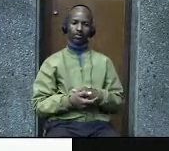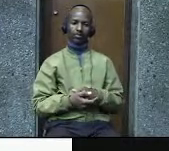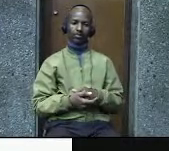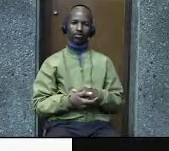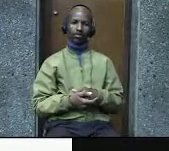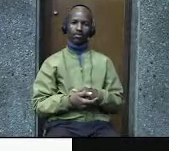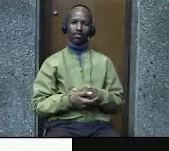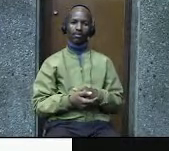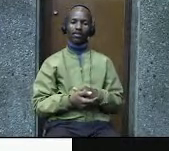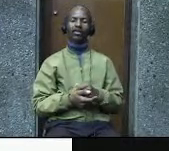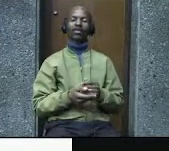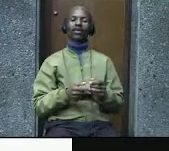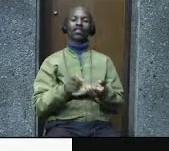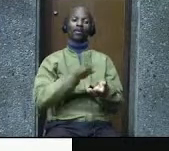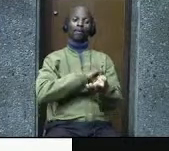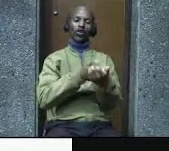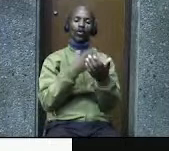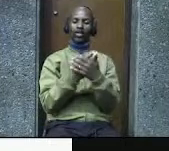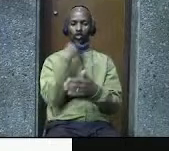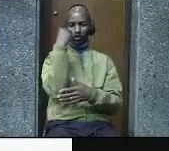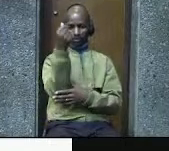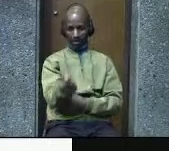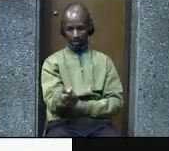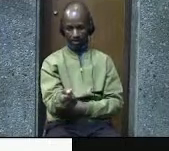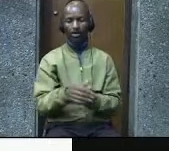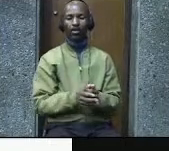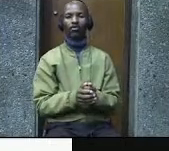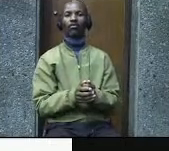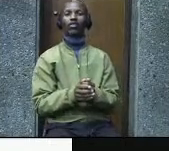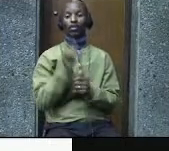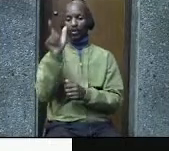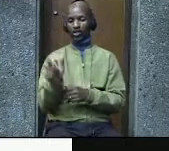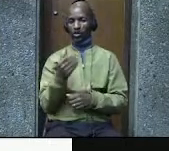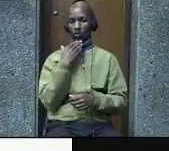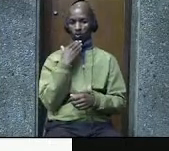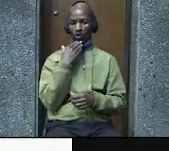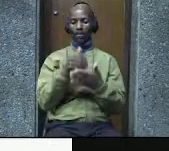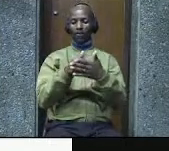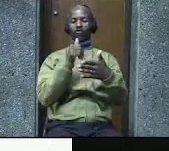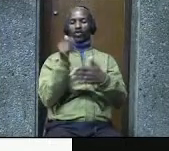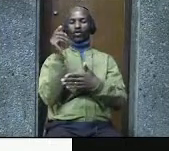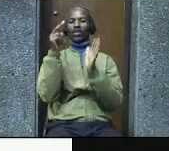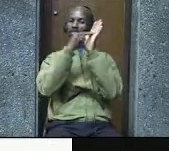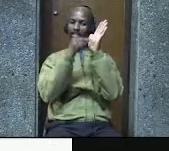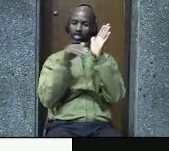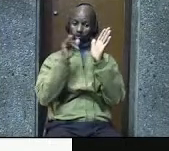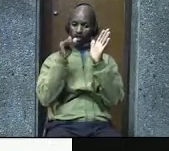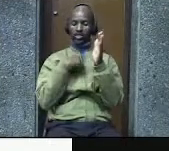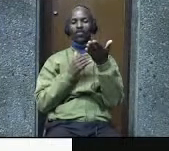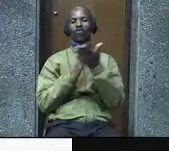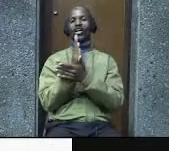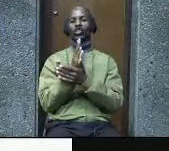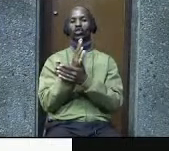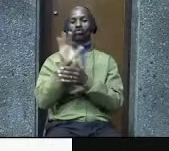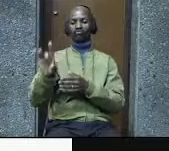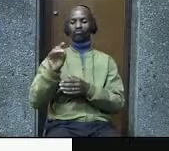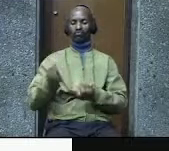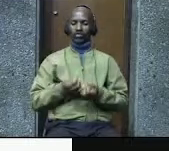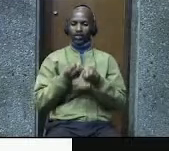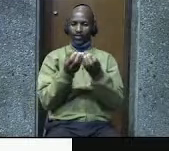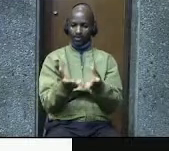The expropriating authority must pay the compensation to the expropriated person before the date on which the right to possession